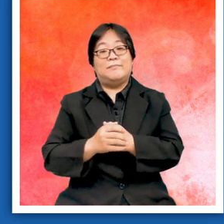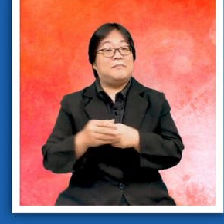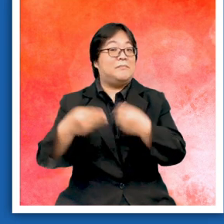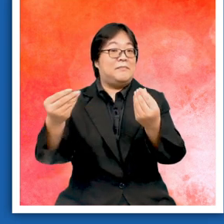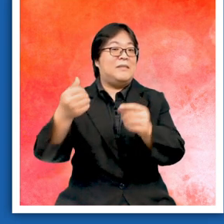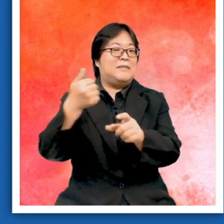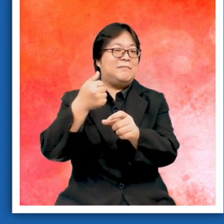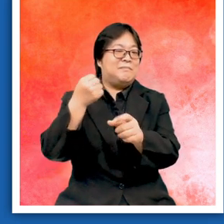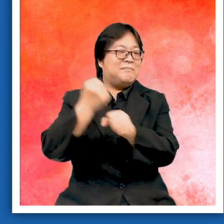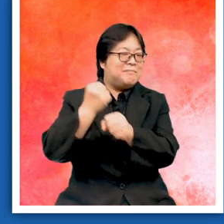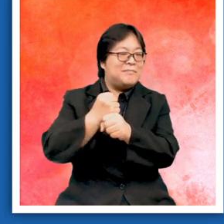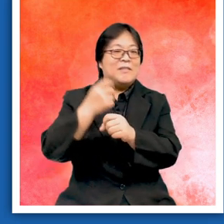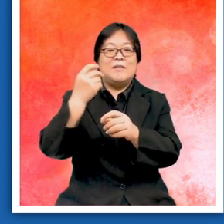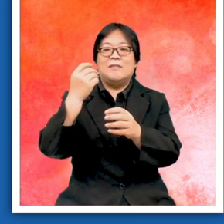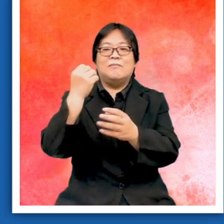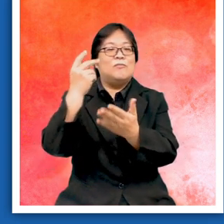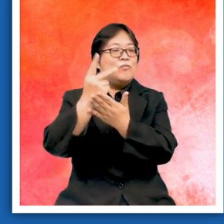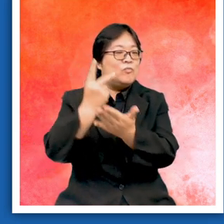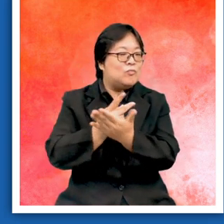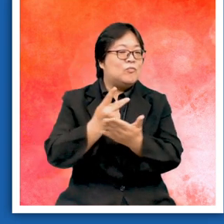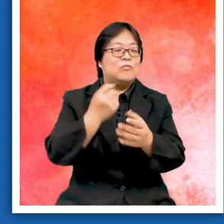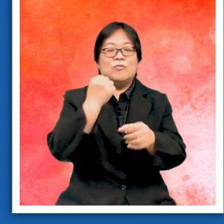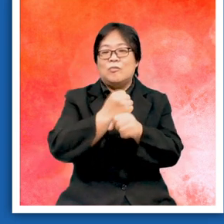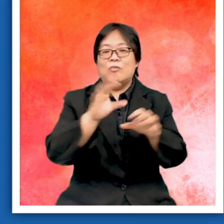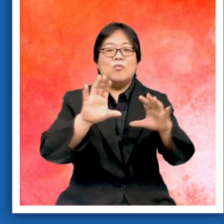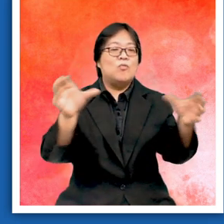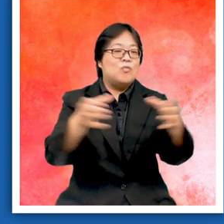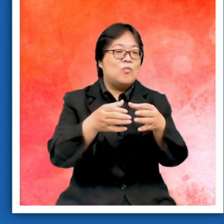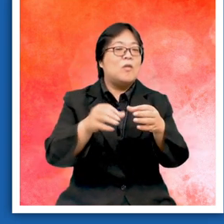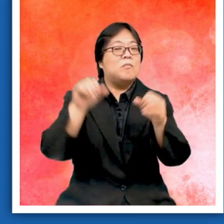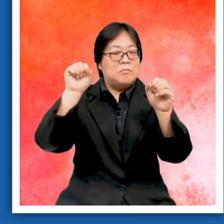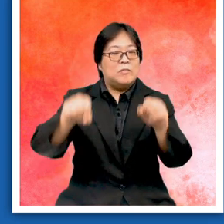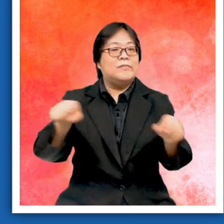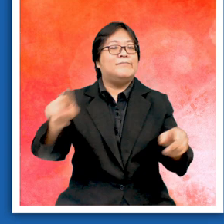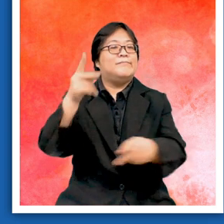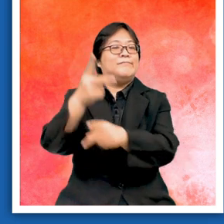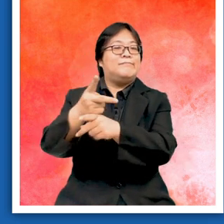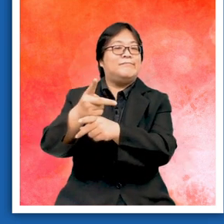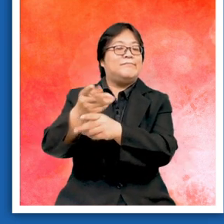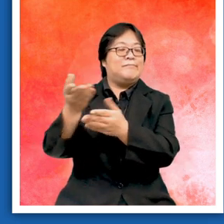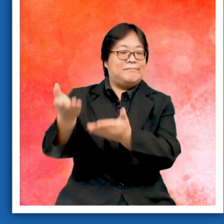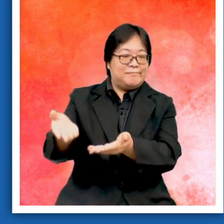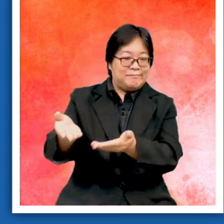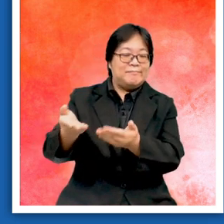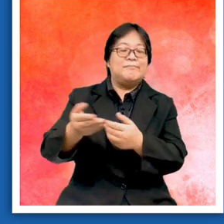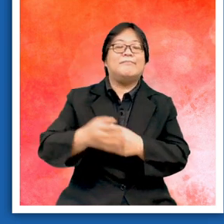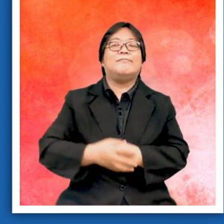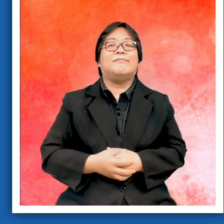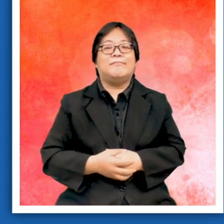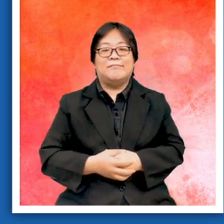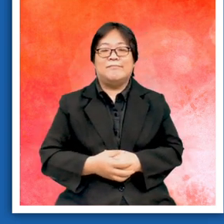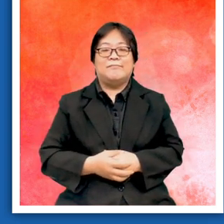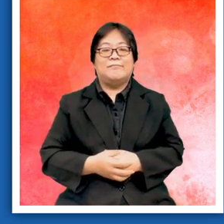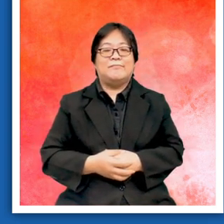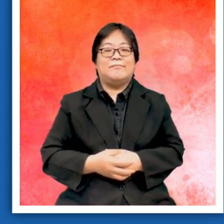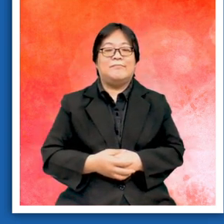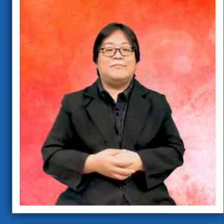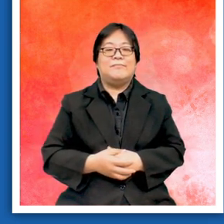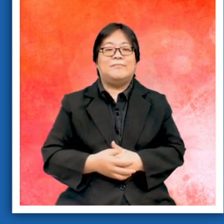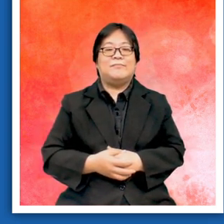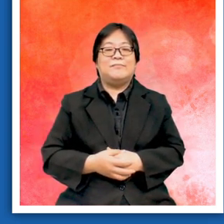assignments or for group work can be created and stored in the Microsoft Teams